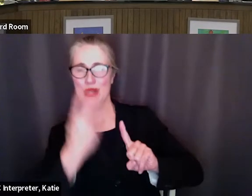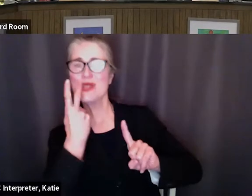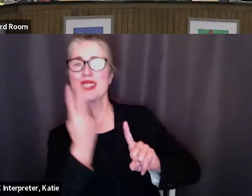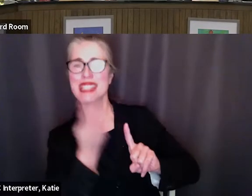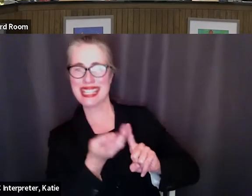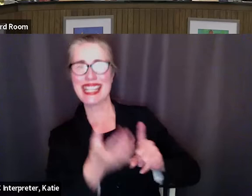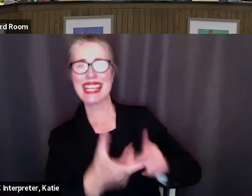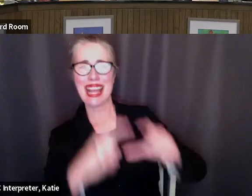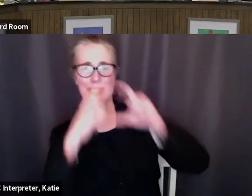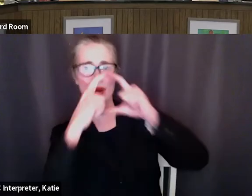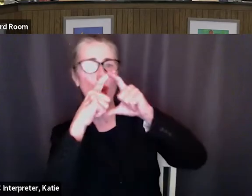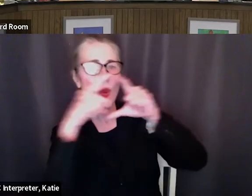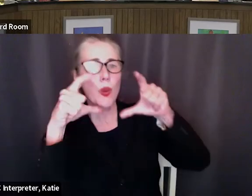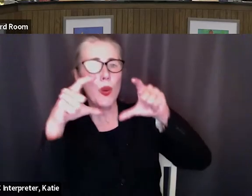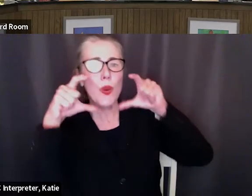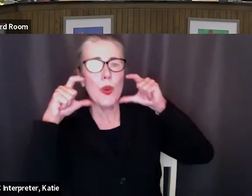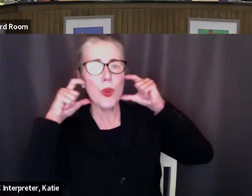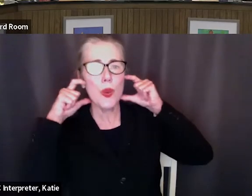picture